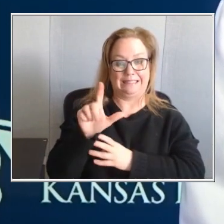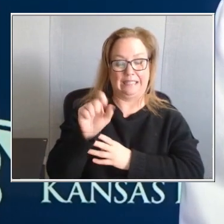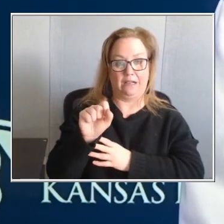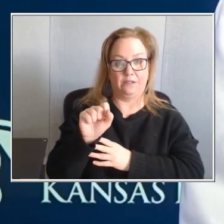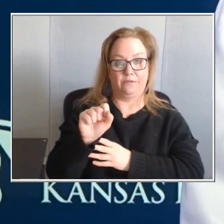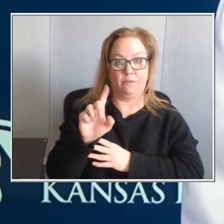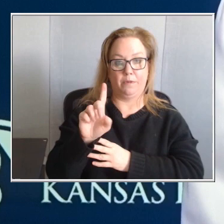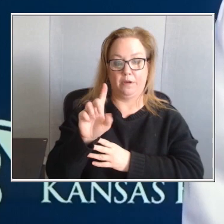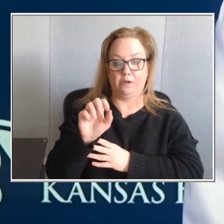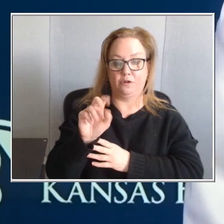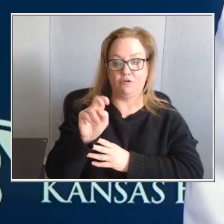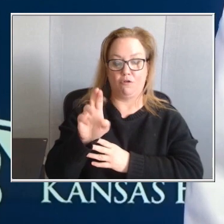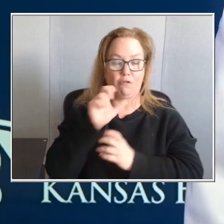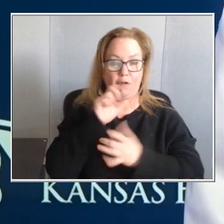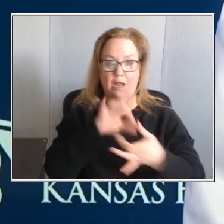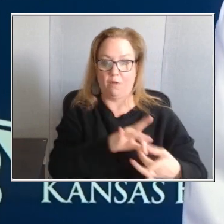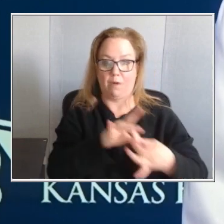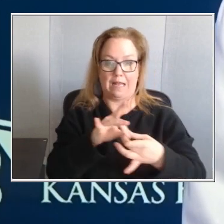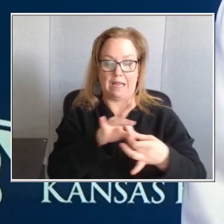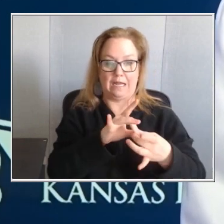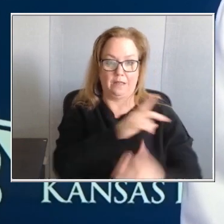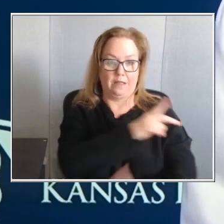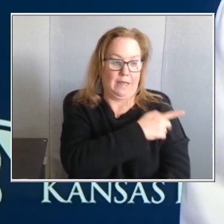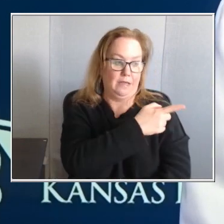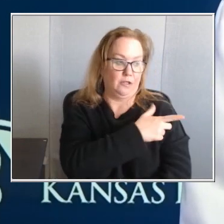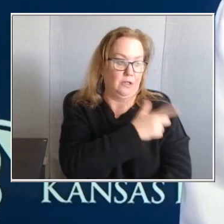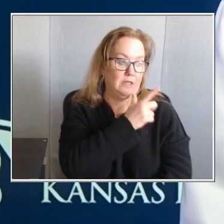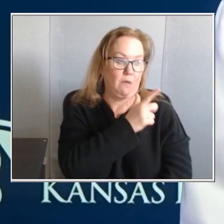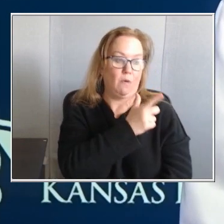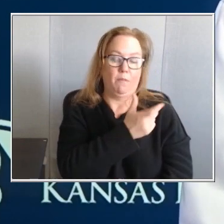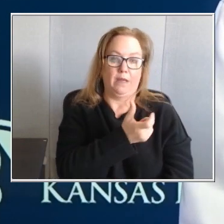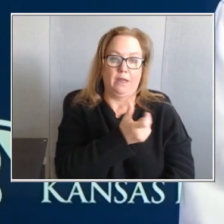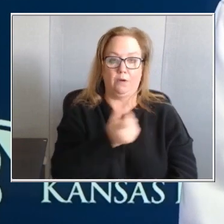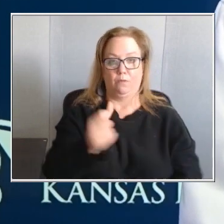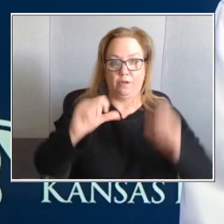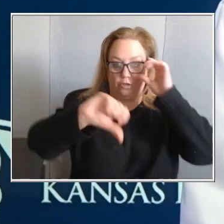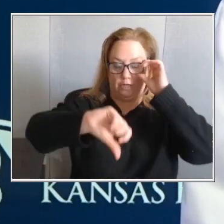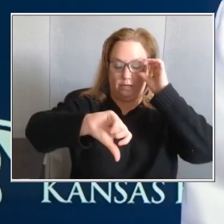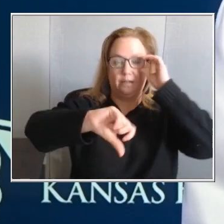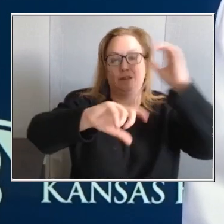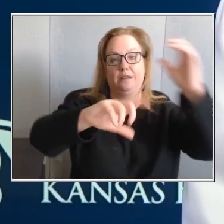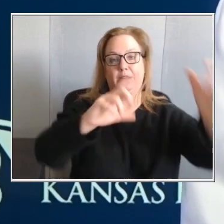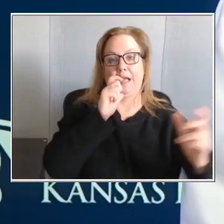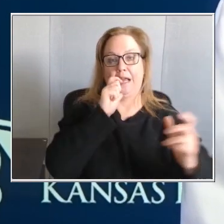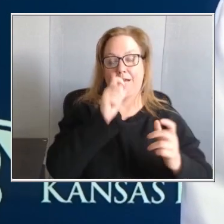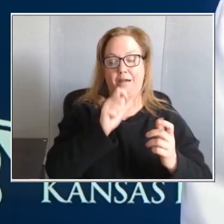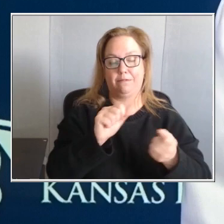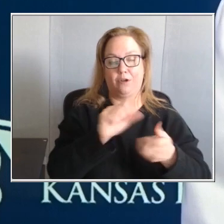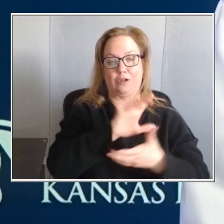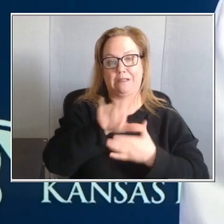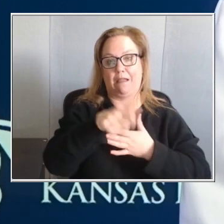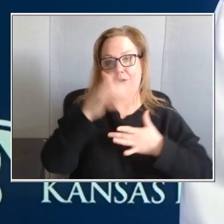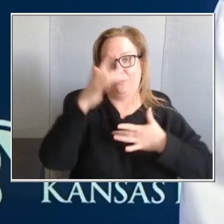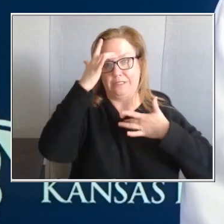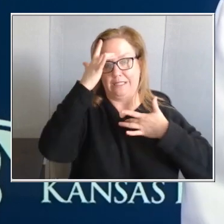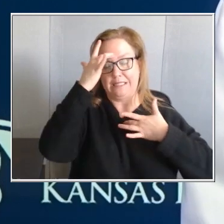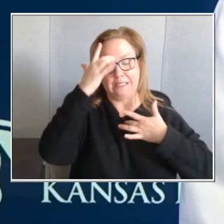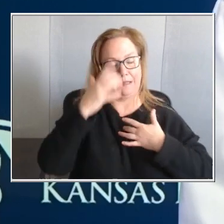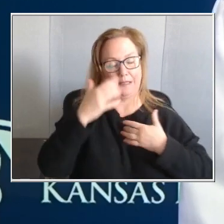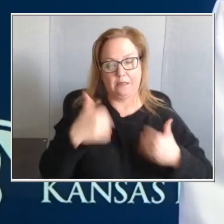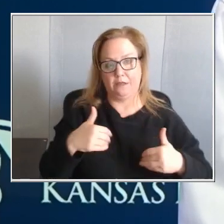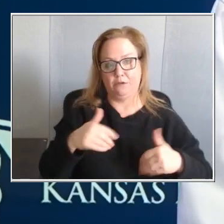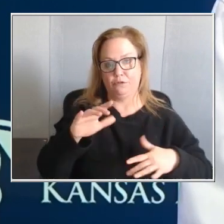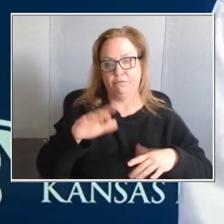the patient, that they won't be promptly rejected and they won't attack our patient and cause graft versus host disease. That's a huge milestone in the